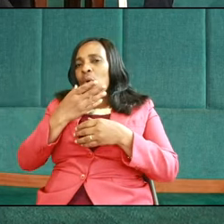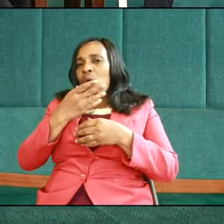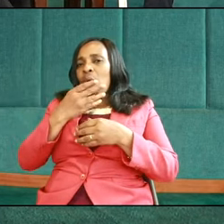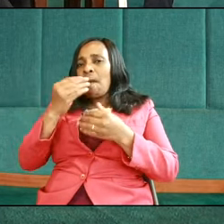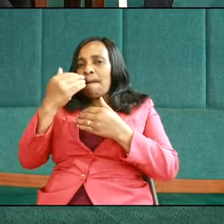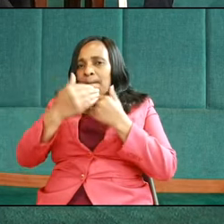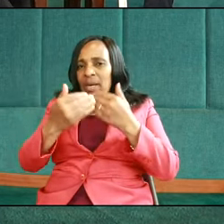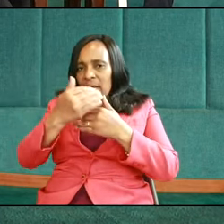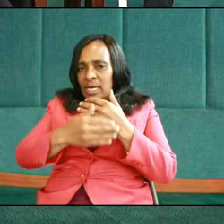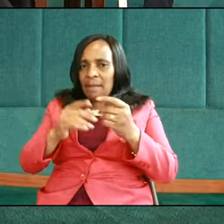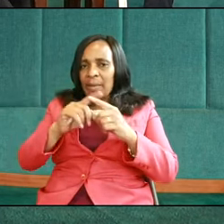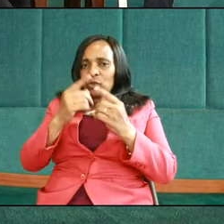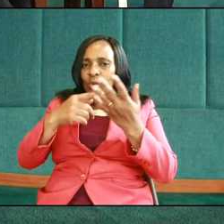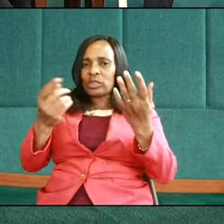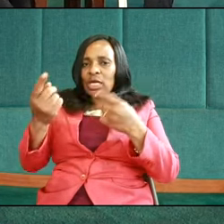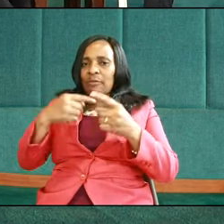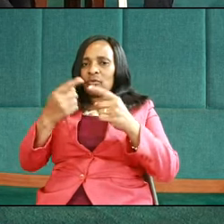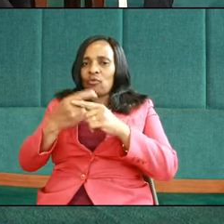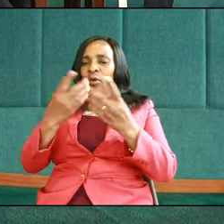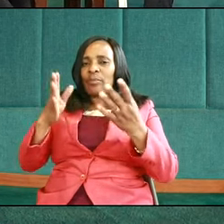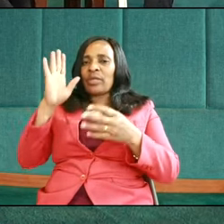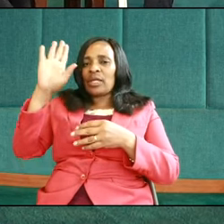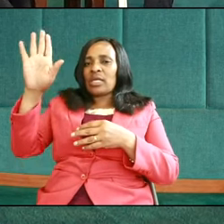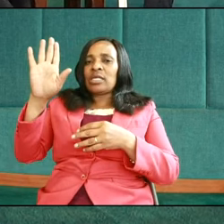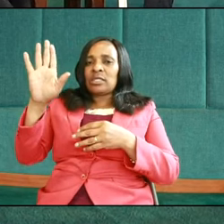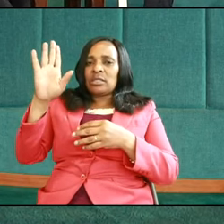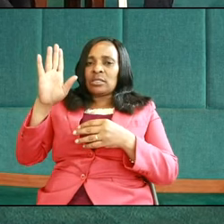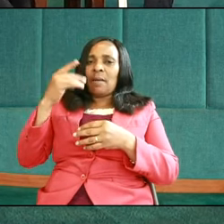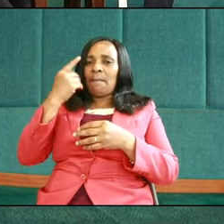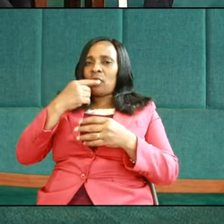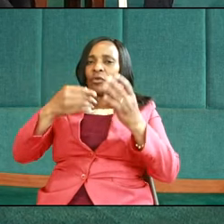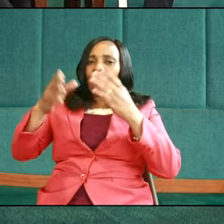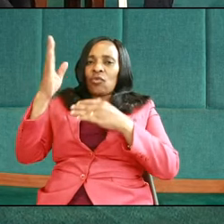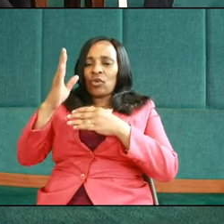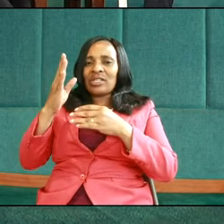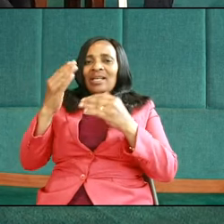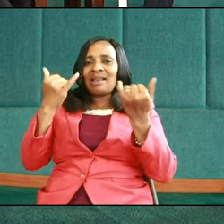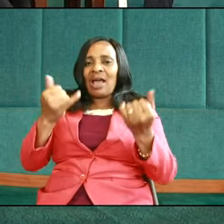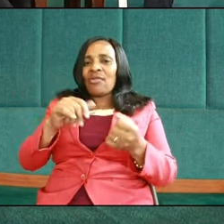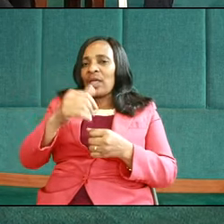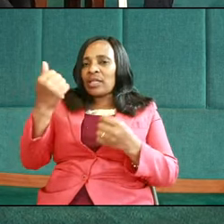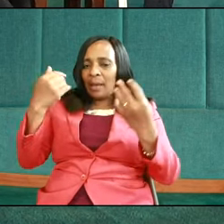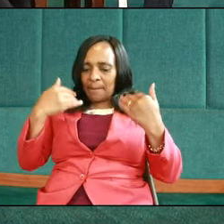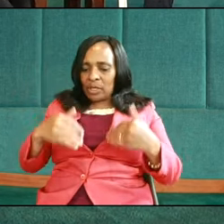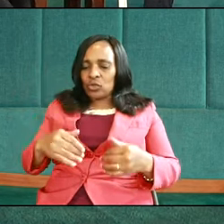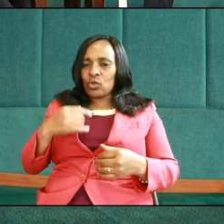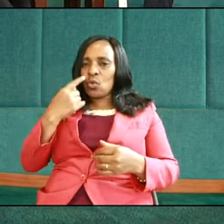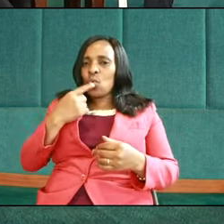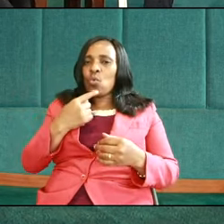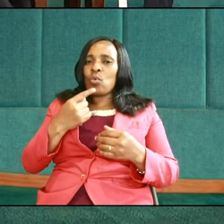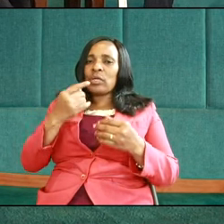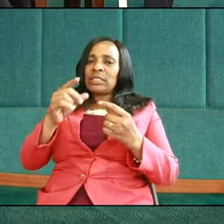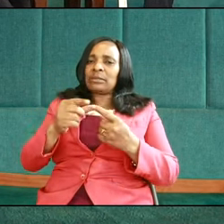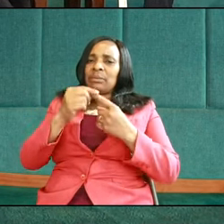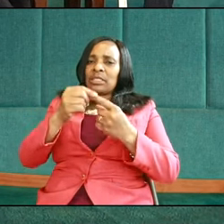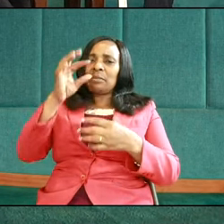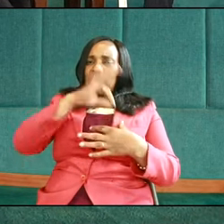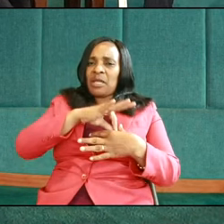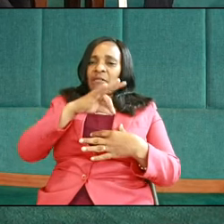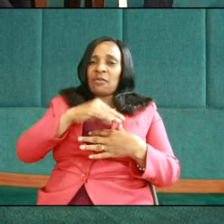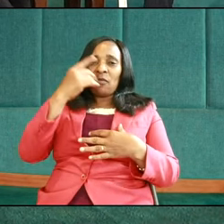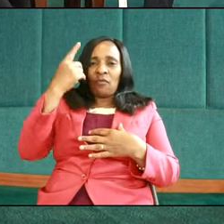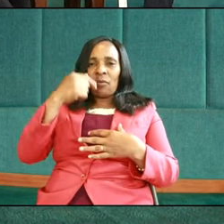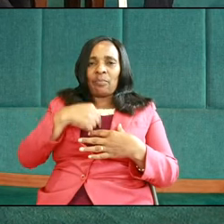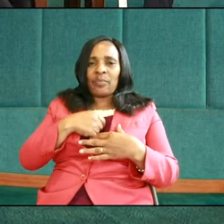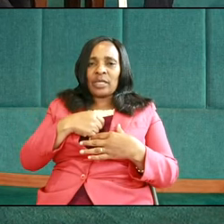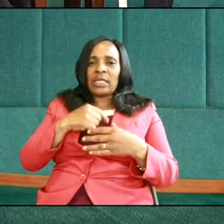mouth of God. Yes. Carry on, Shamala. The other question is, what are the specific benefits to me when